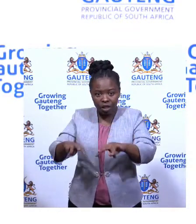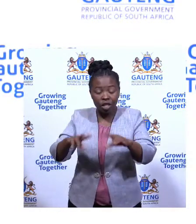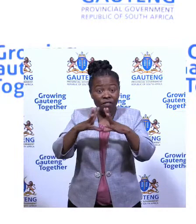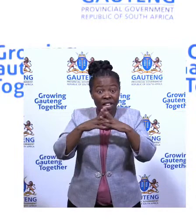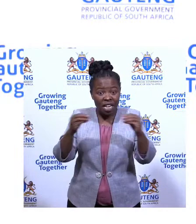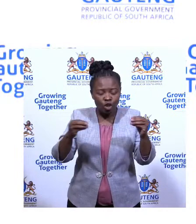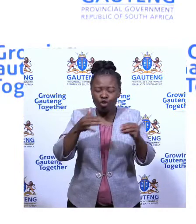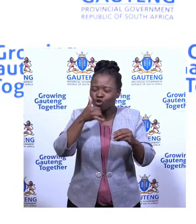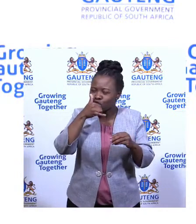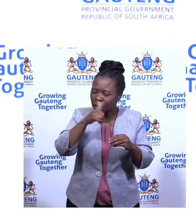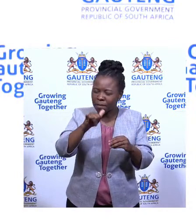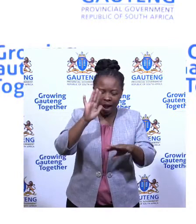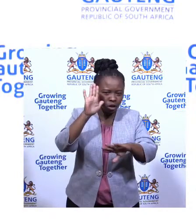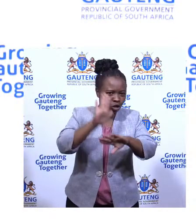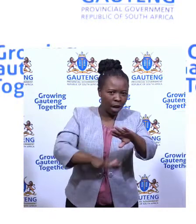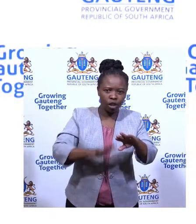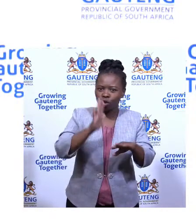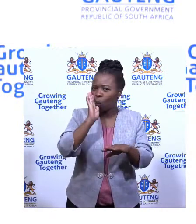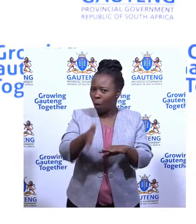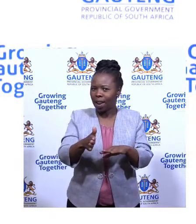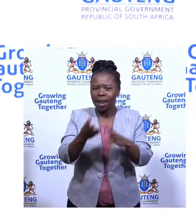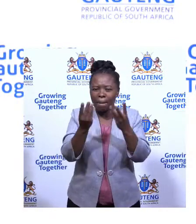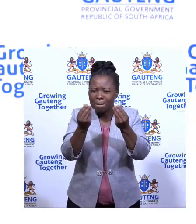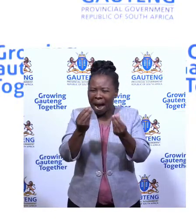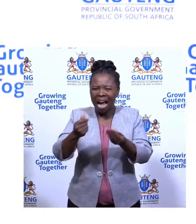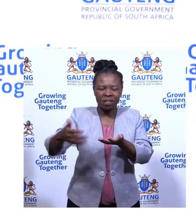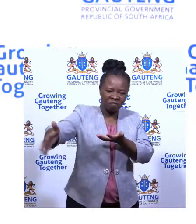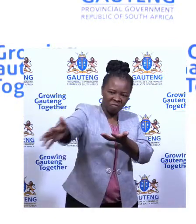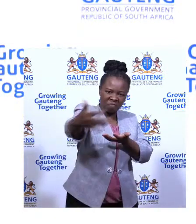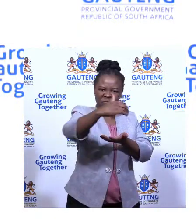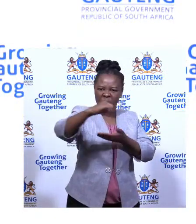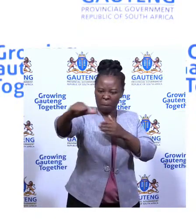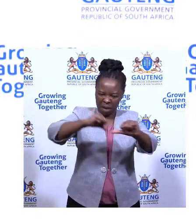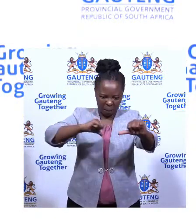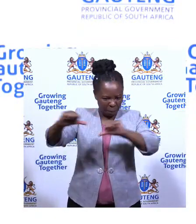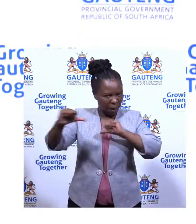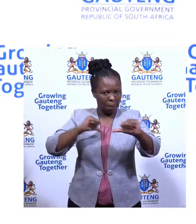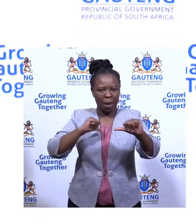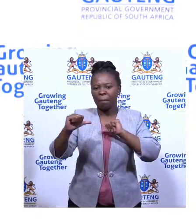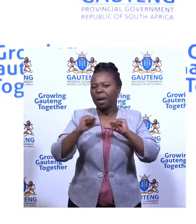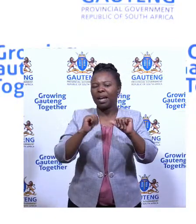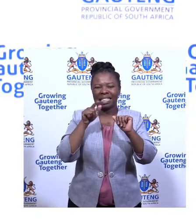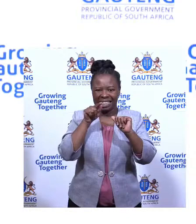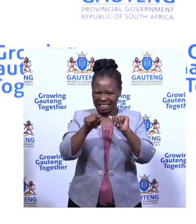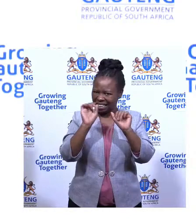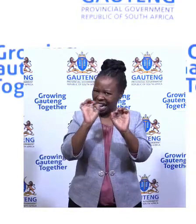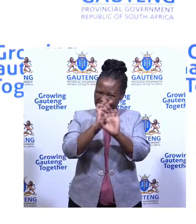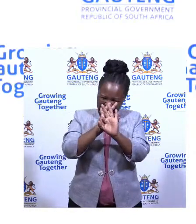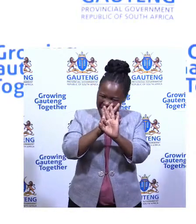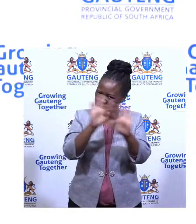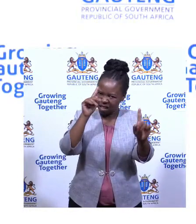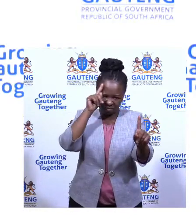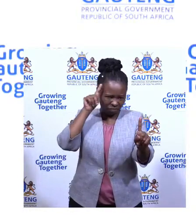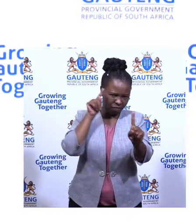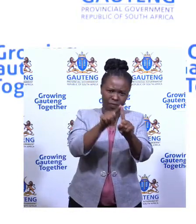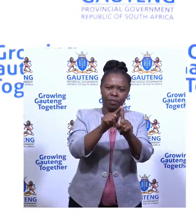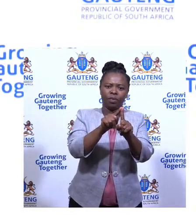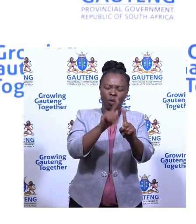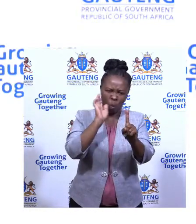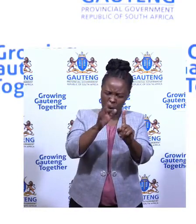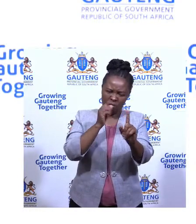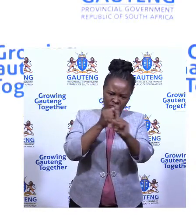criminal charges. The money, recovering the money will be one of the clear intentions that we will